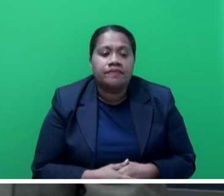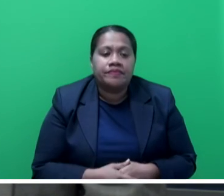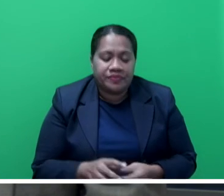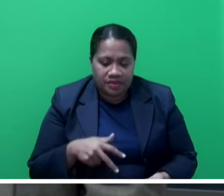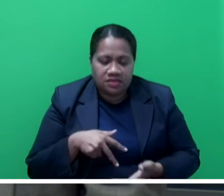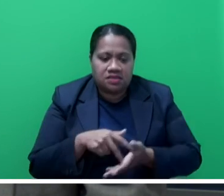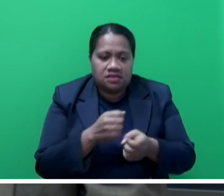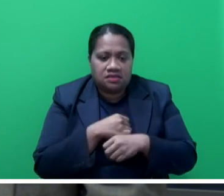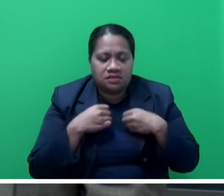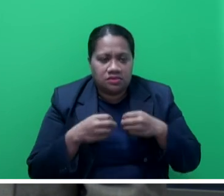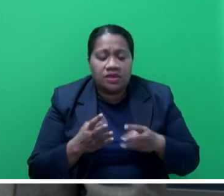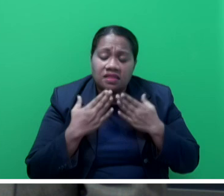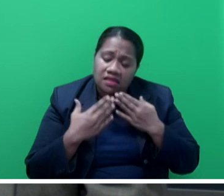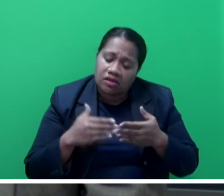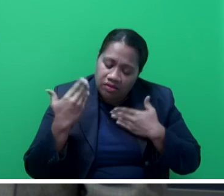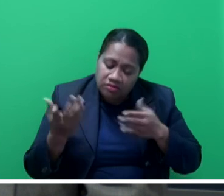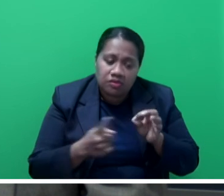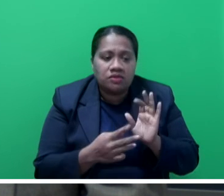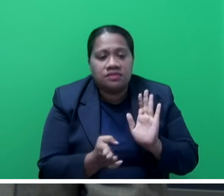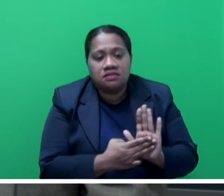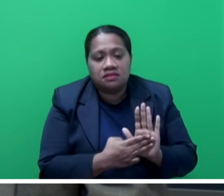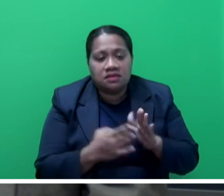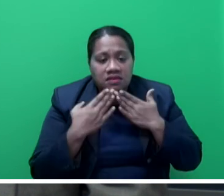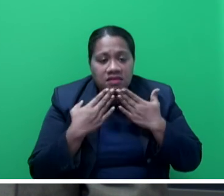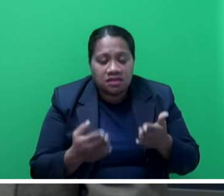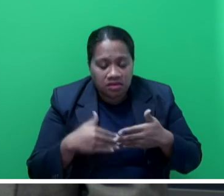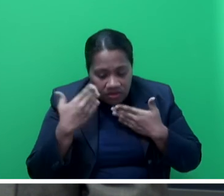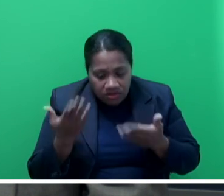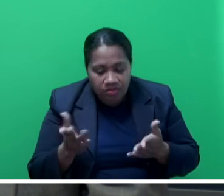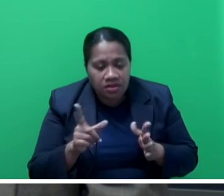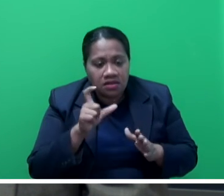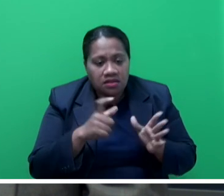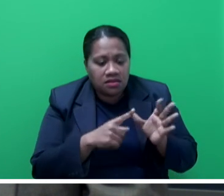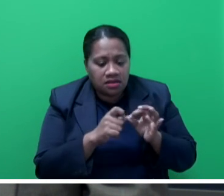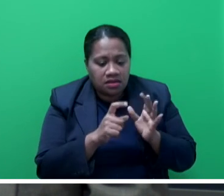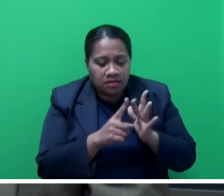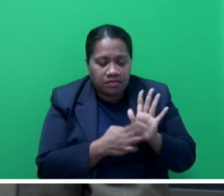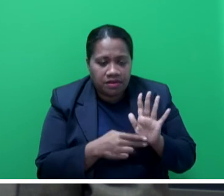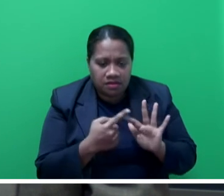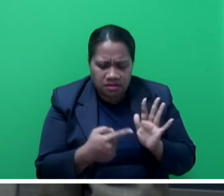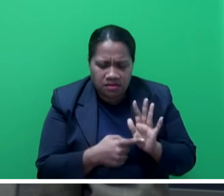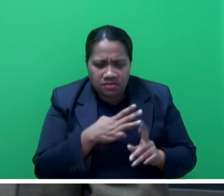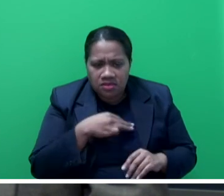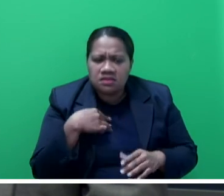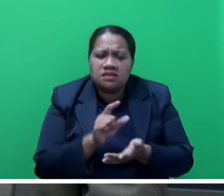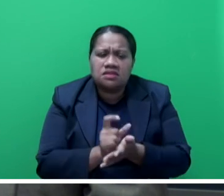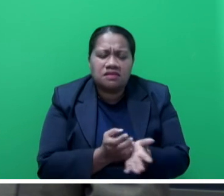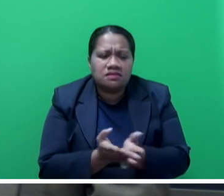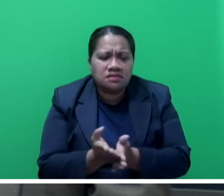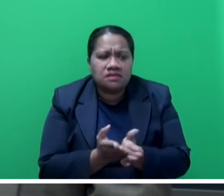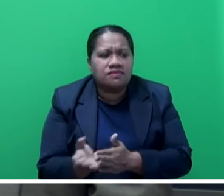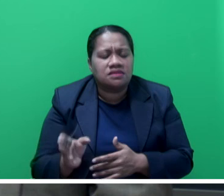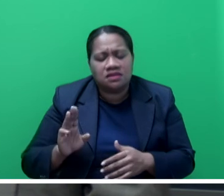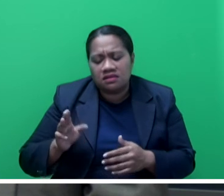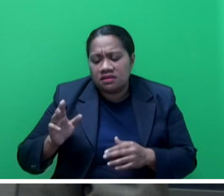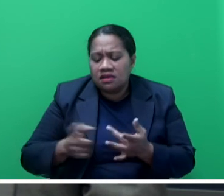Honourable Prime Minister. I thank the Honourable Cabinet Ministers, the civil servants, and the many others in the community, including members of this